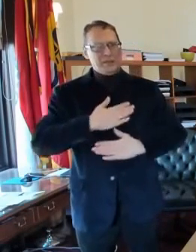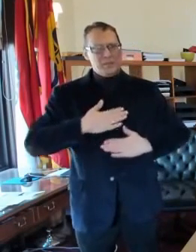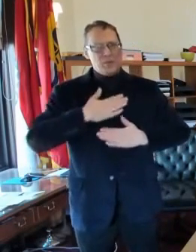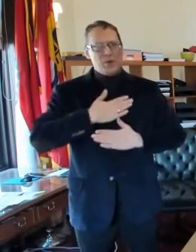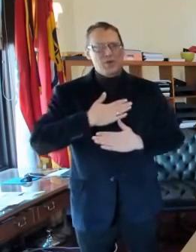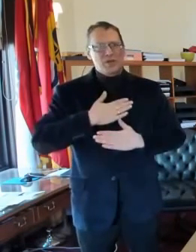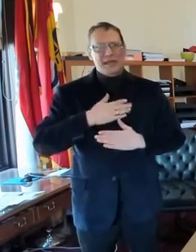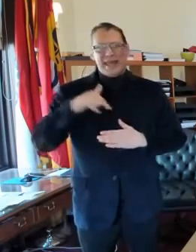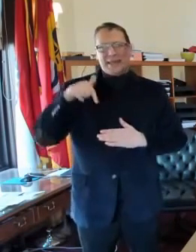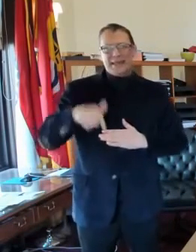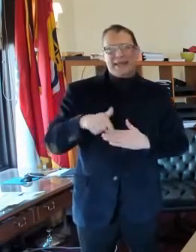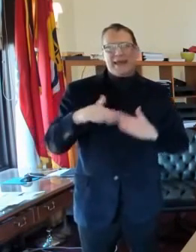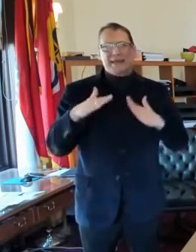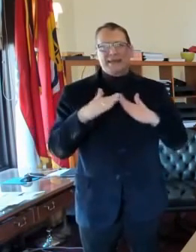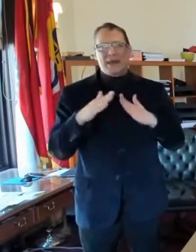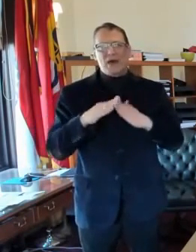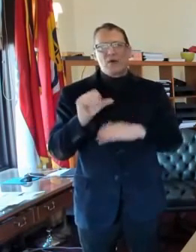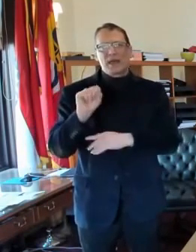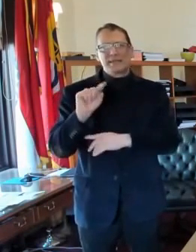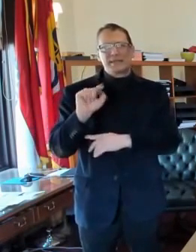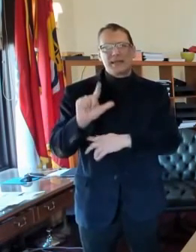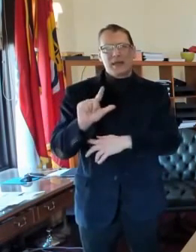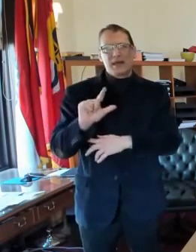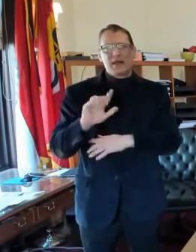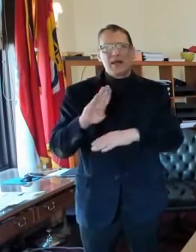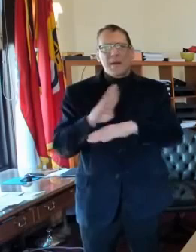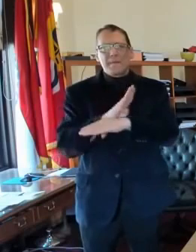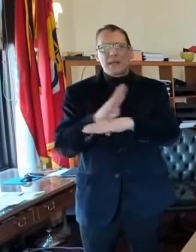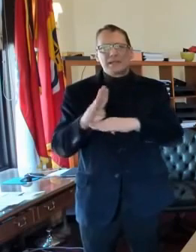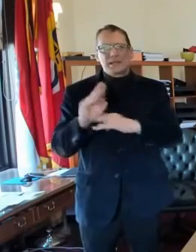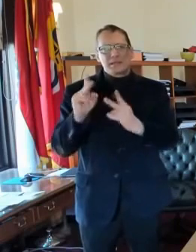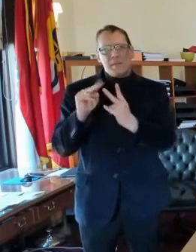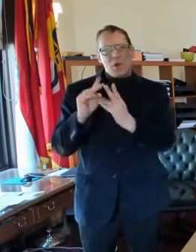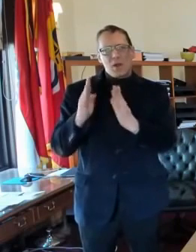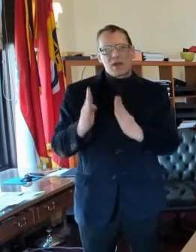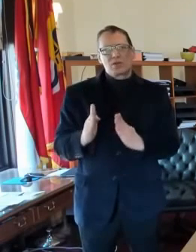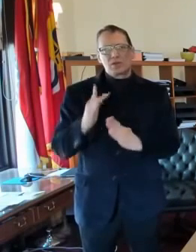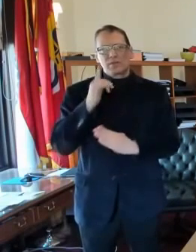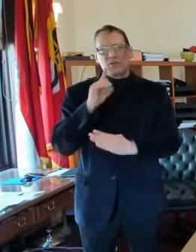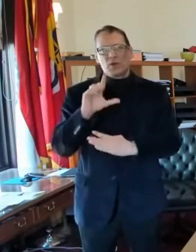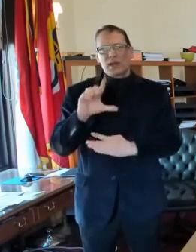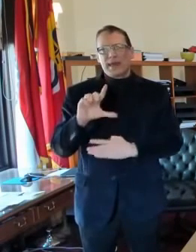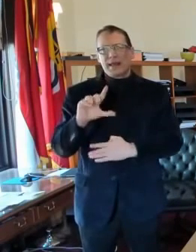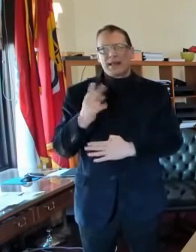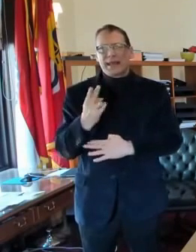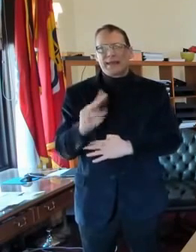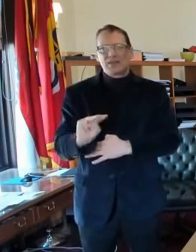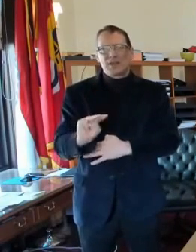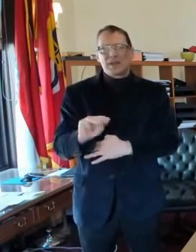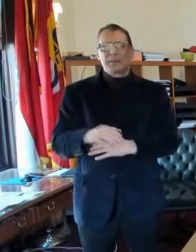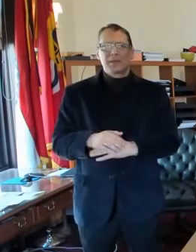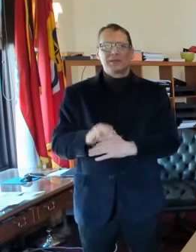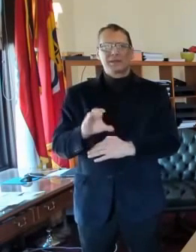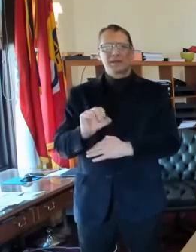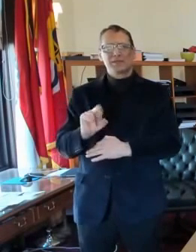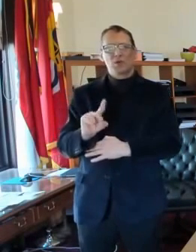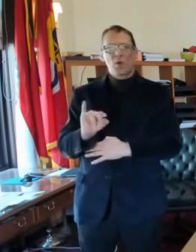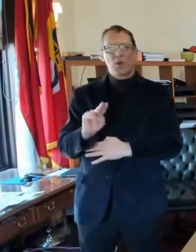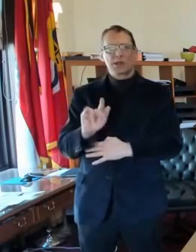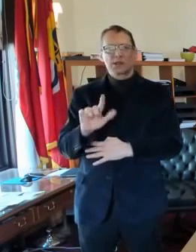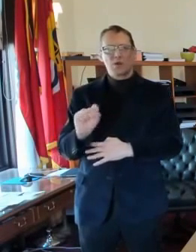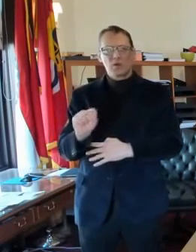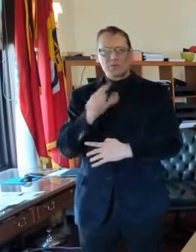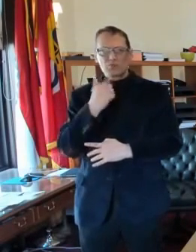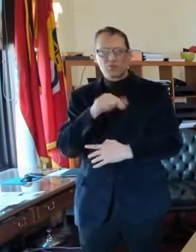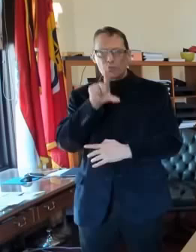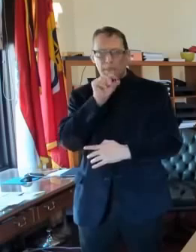downtown STL and the business partners, the LHM, the Cardinals, so many